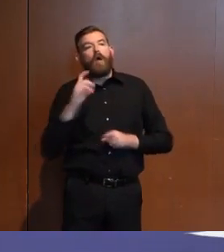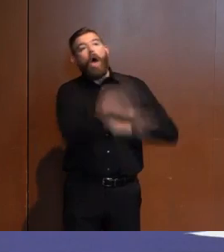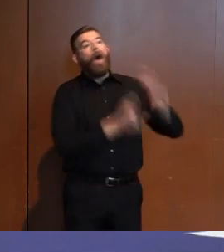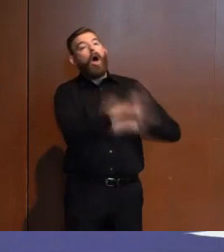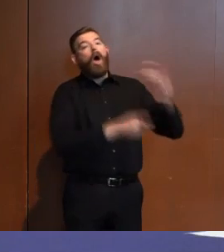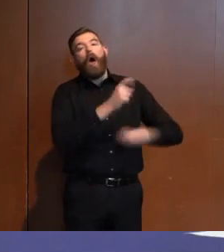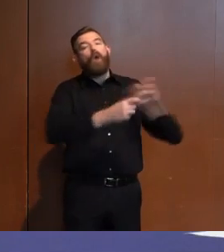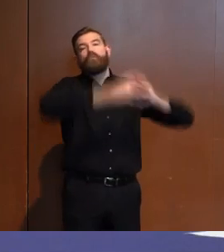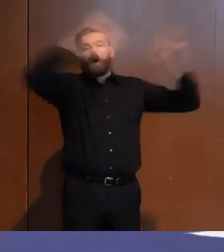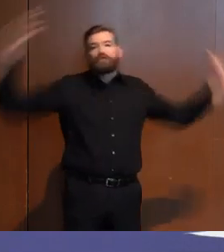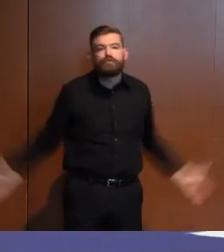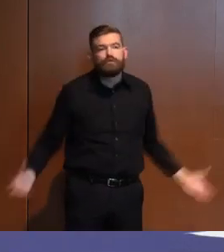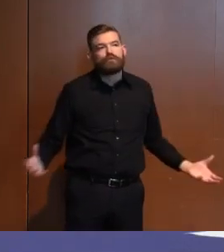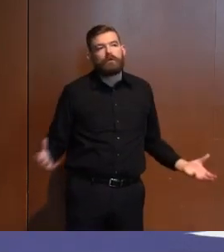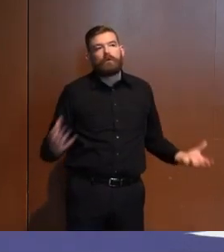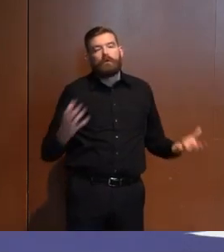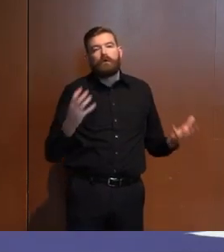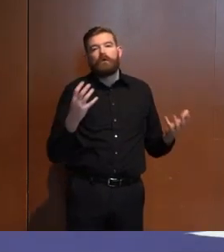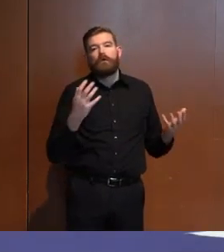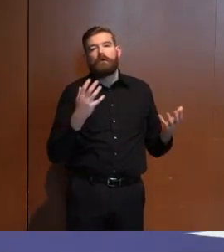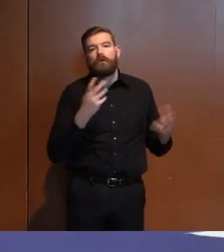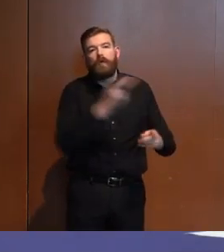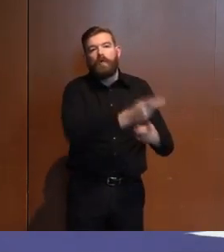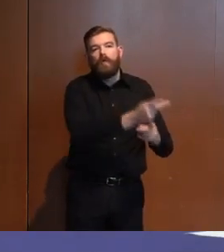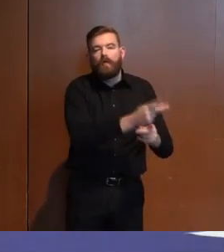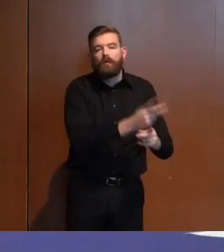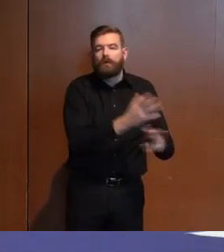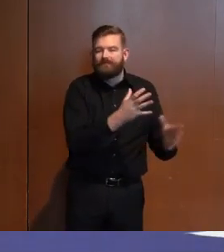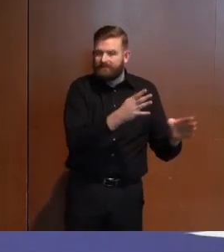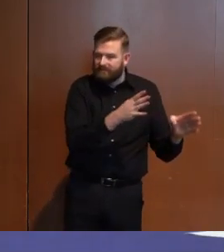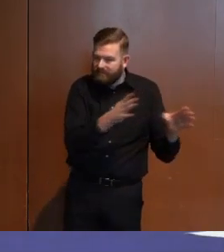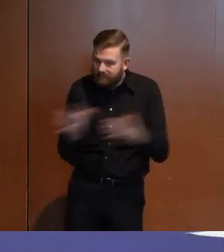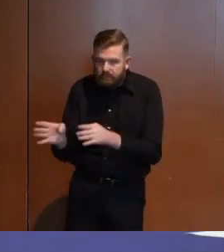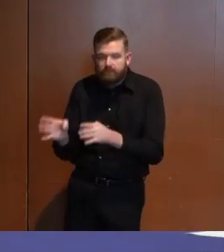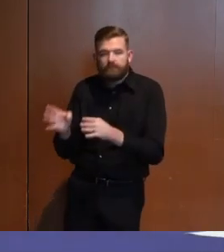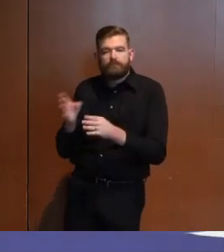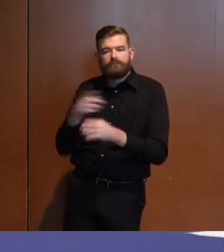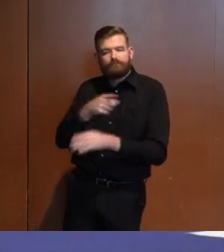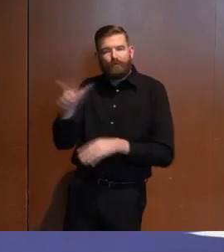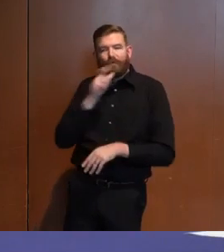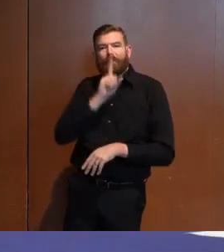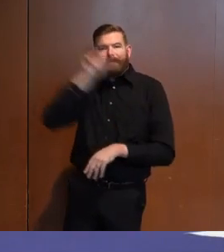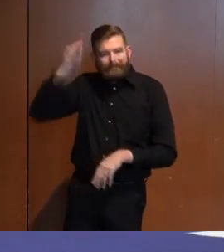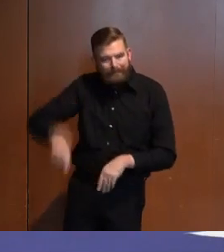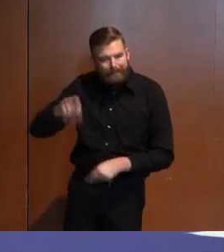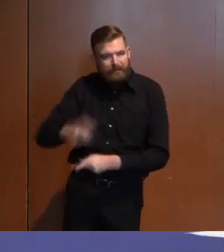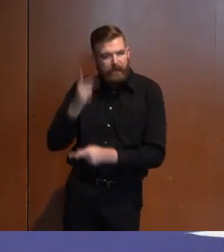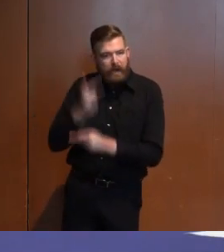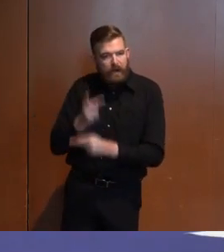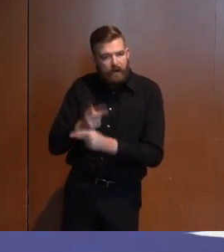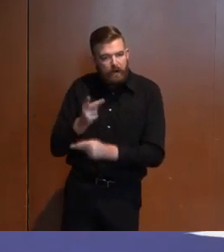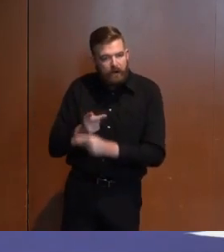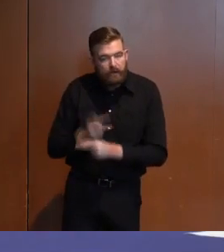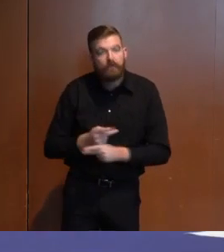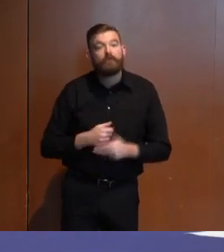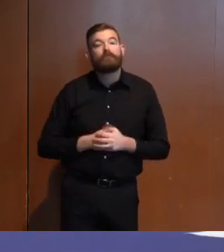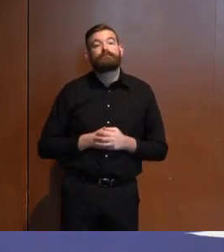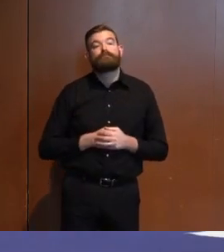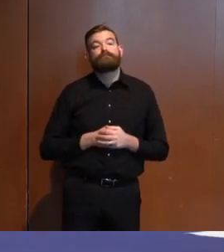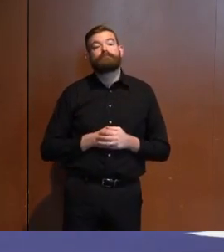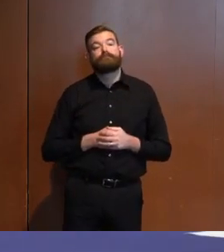helped. Dustin, welcome back. We haven't seen you in a while. Oh, okay. Oh, yeah, Sorry. you can't do that, sorry.